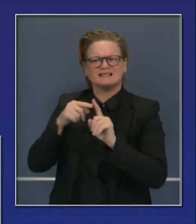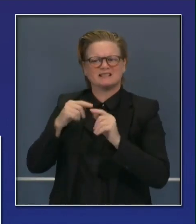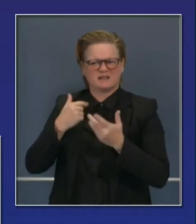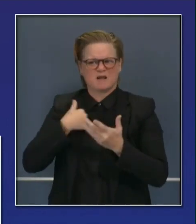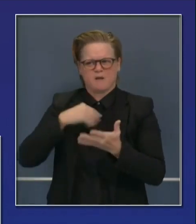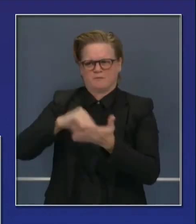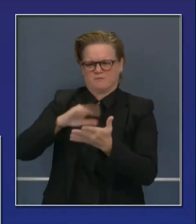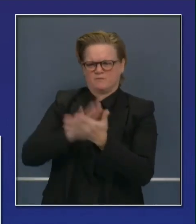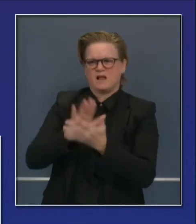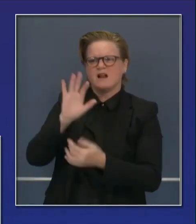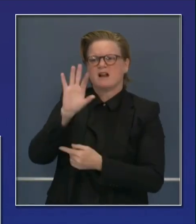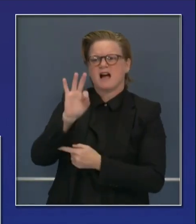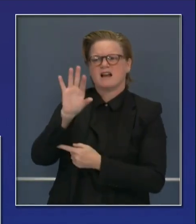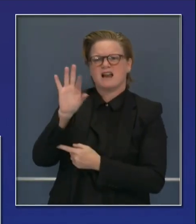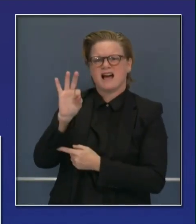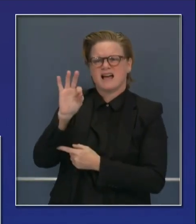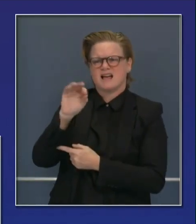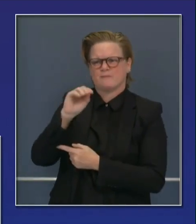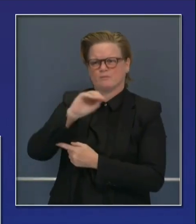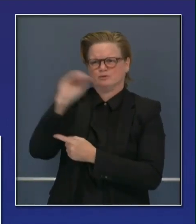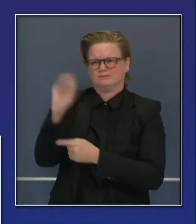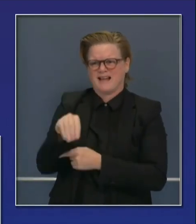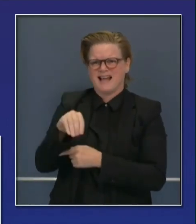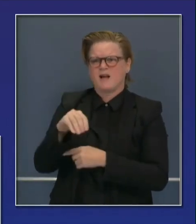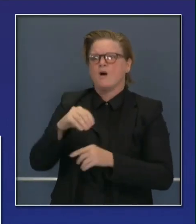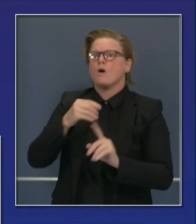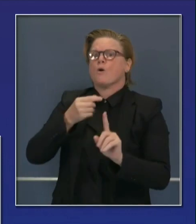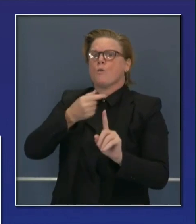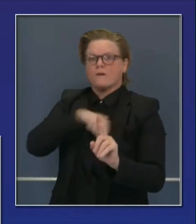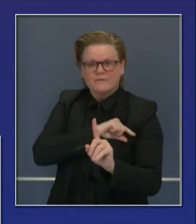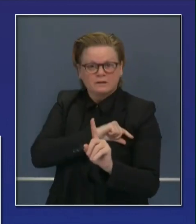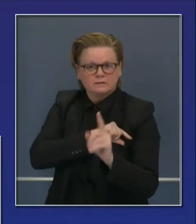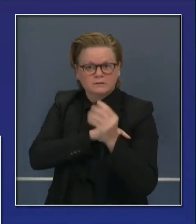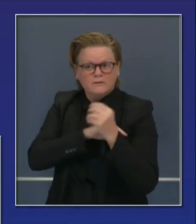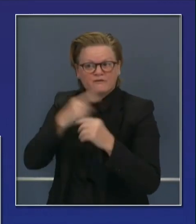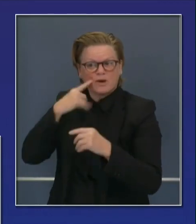99.6% of businesses qualify for this. Billions of dollars